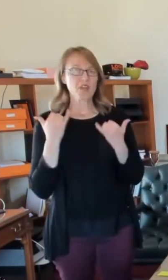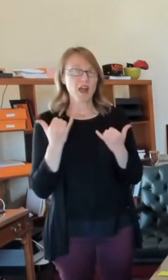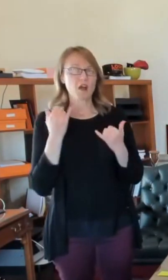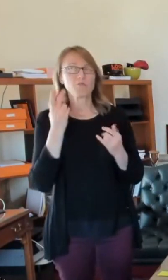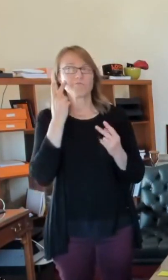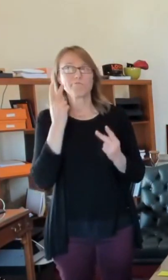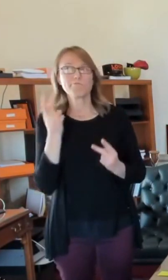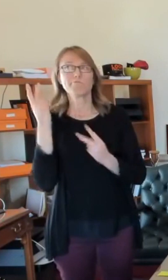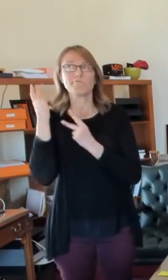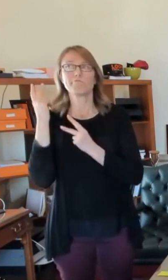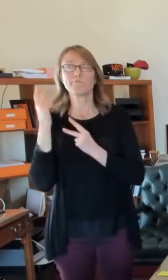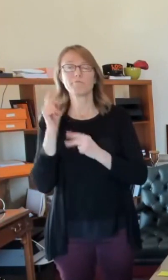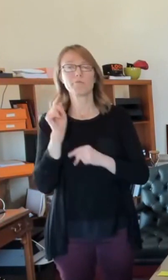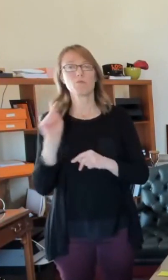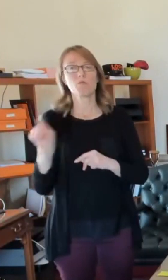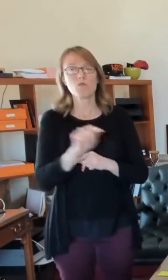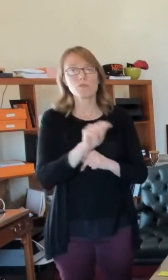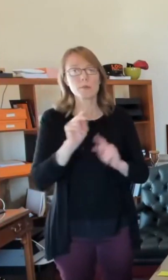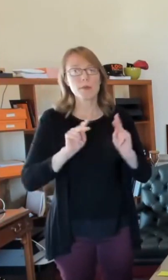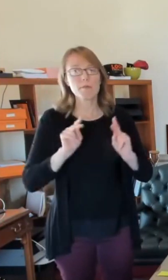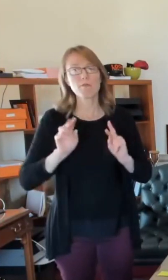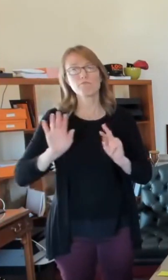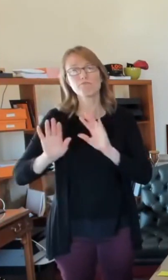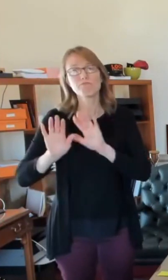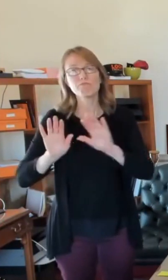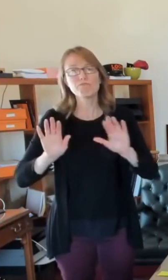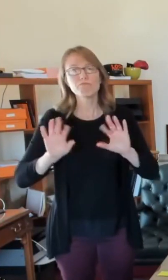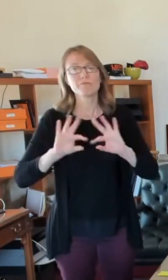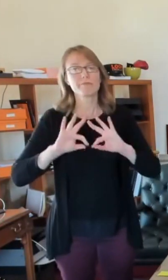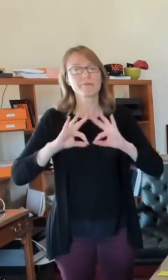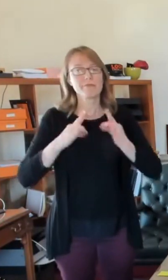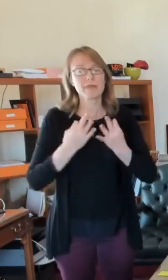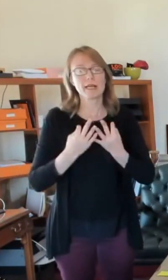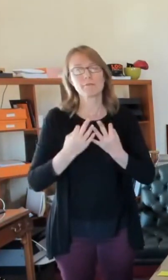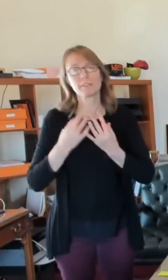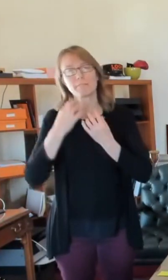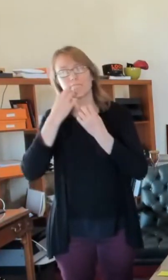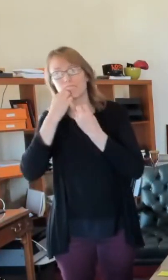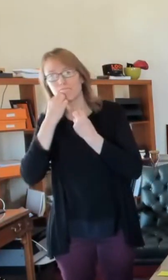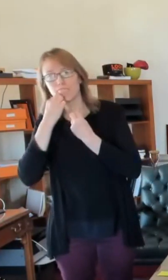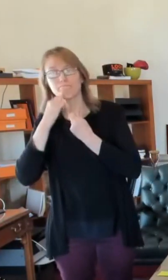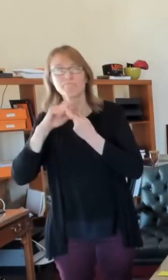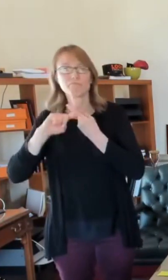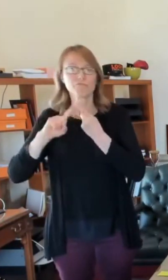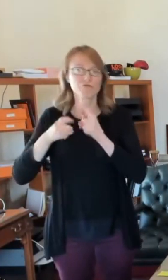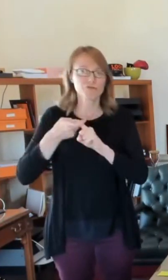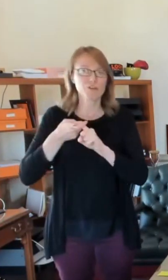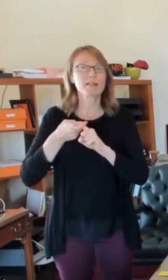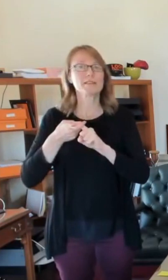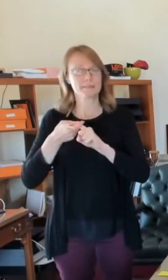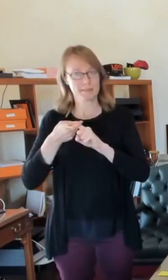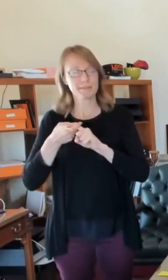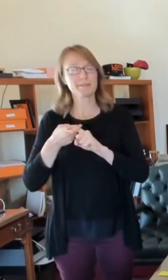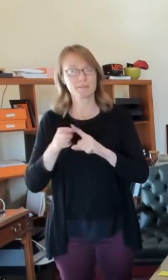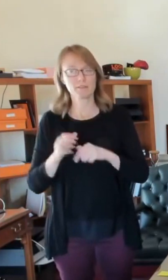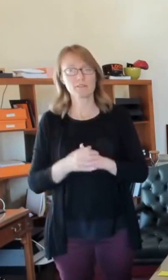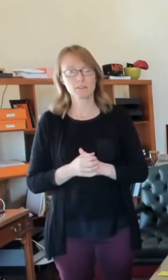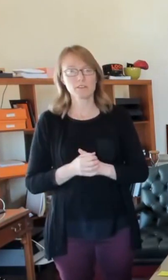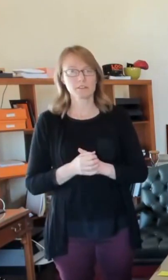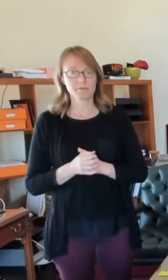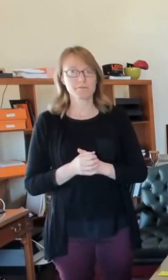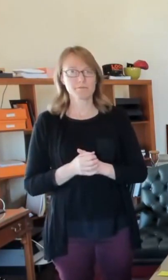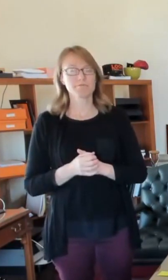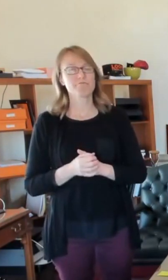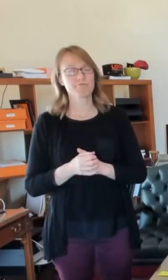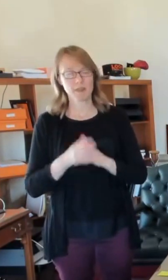their friends, and just encouraging everyone to continue to follow the mitigation procedures, wear your mask,